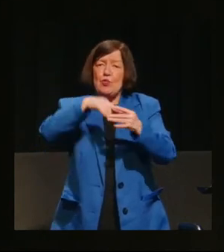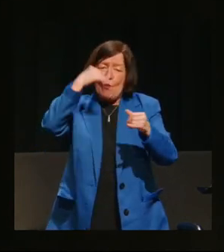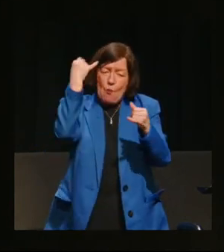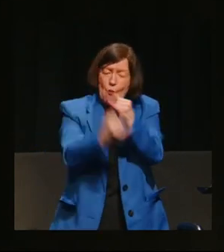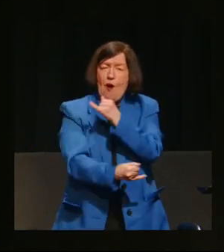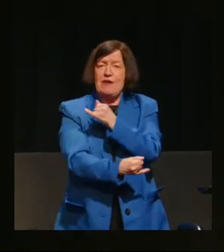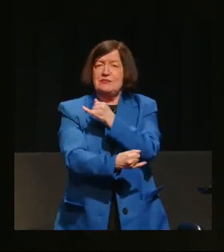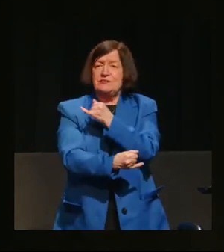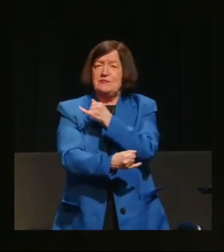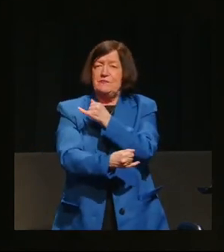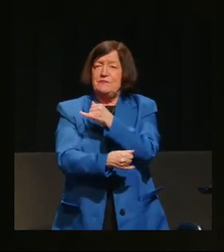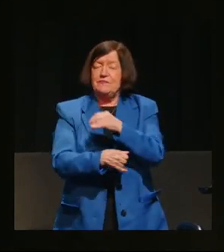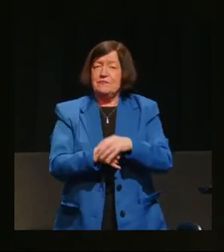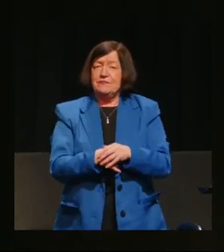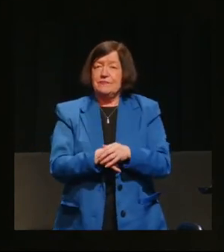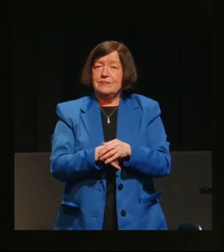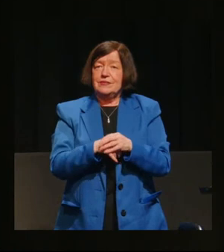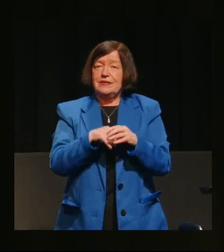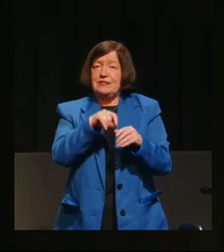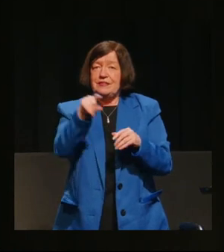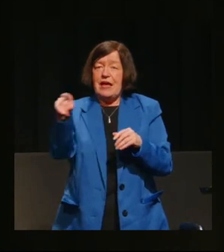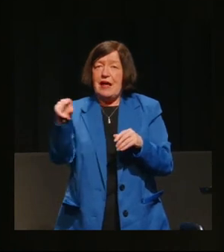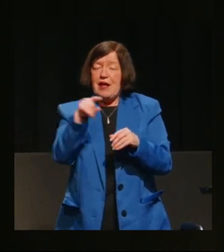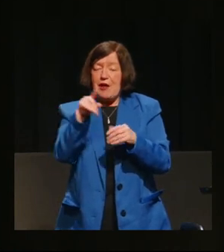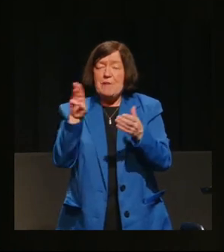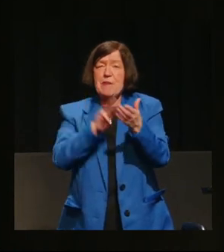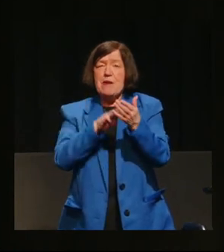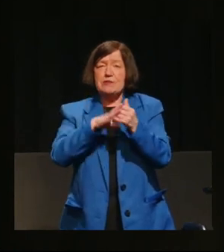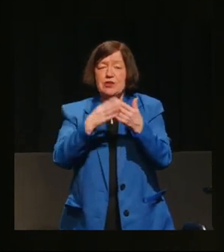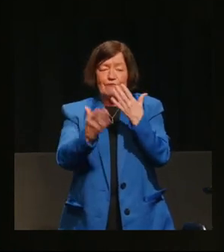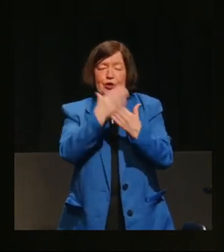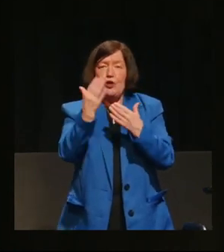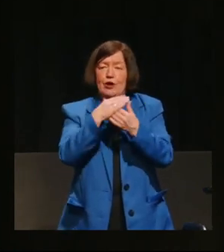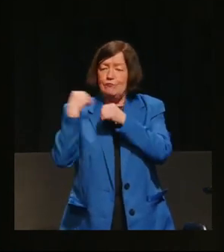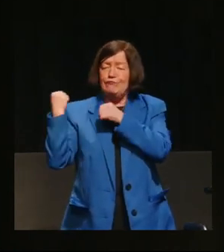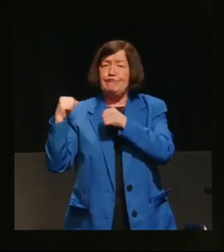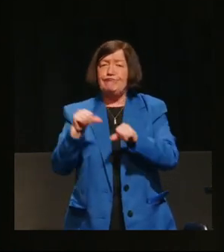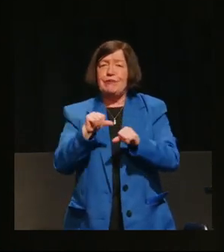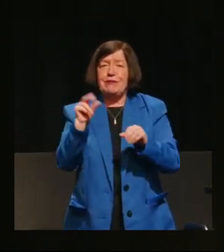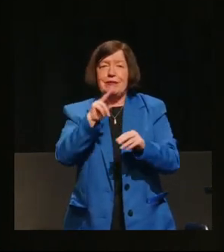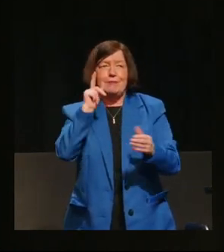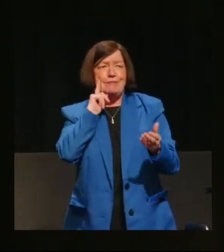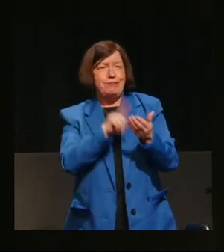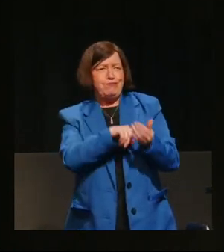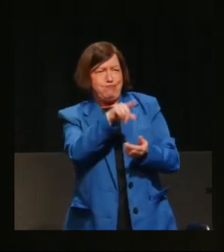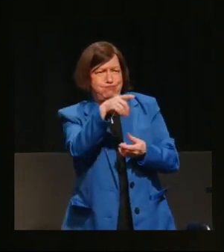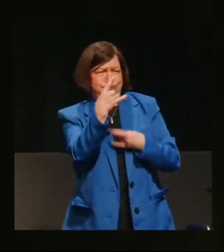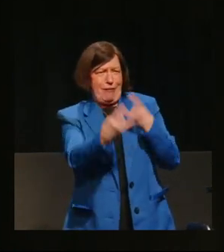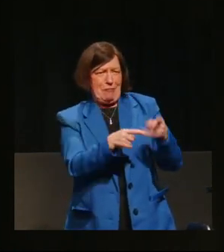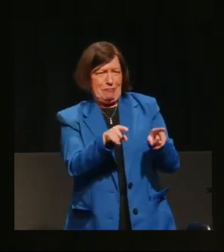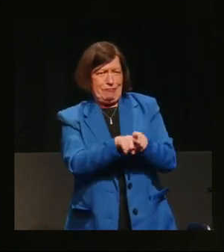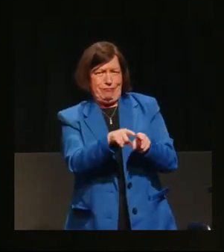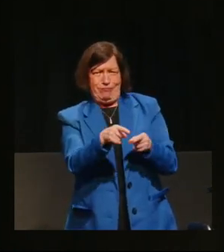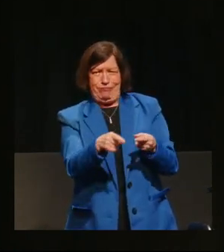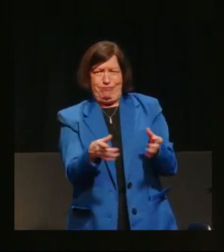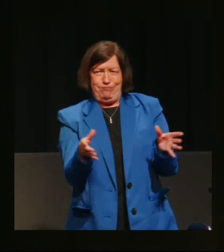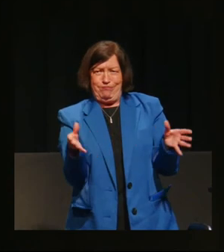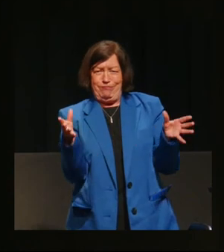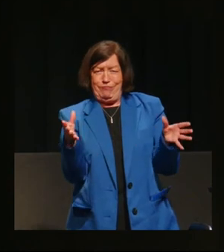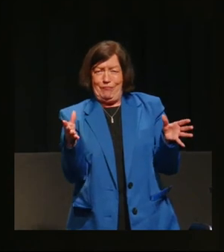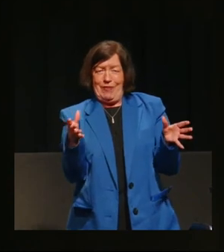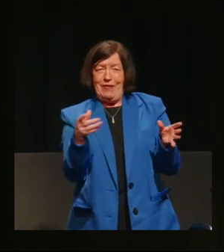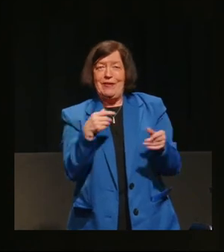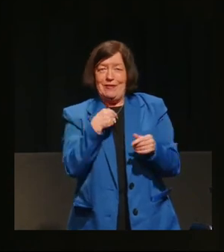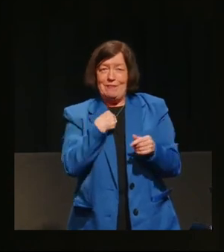it, that members of a younger generation cannot believe it happened at all. But